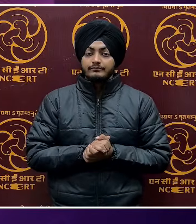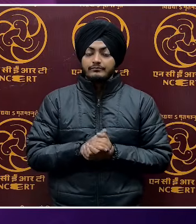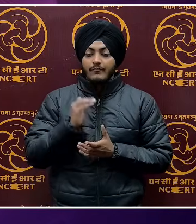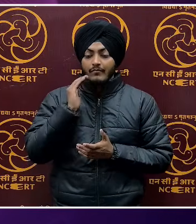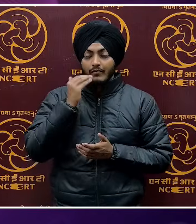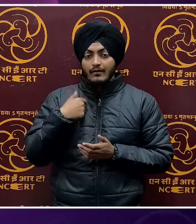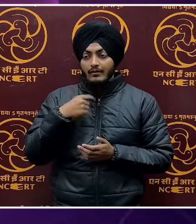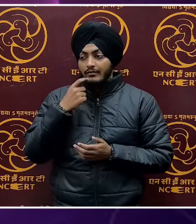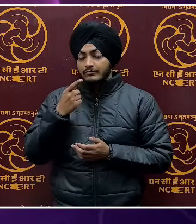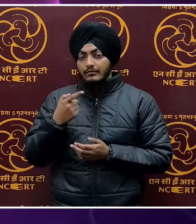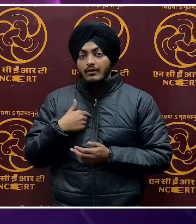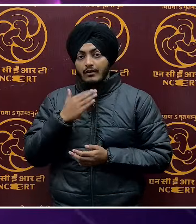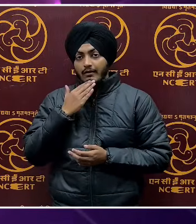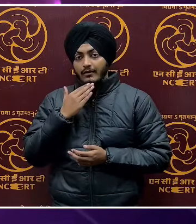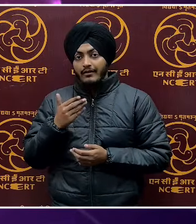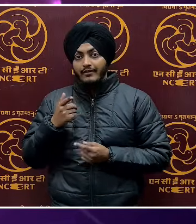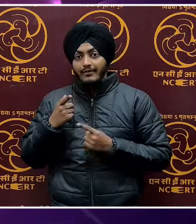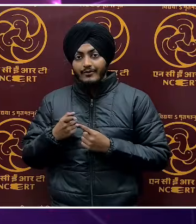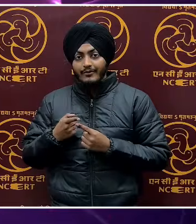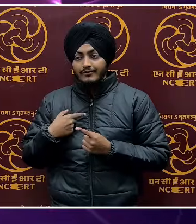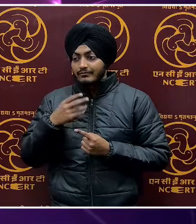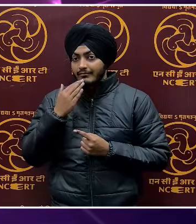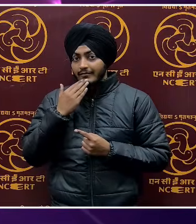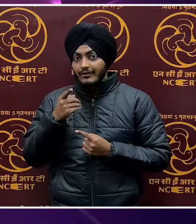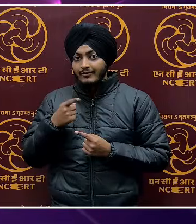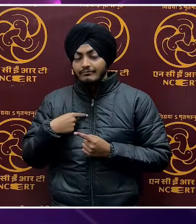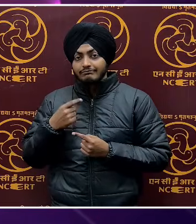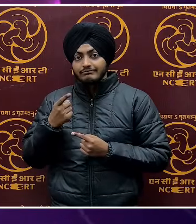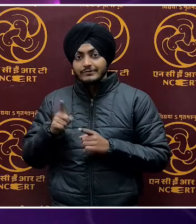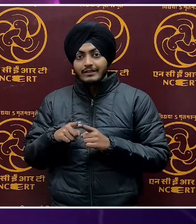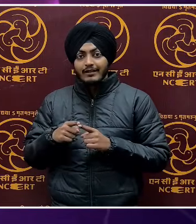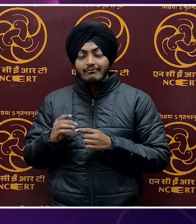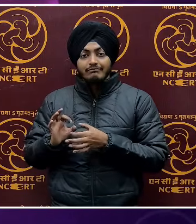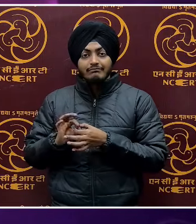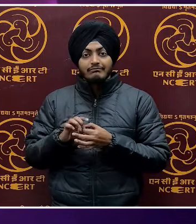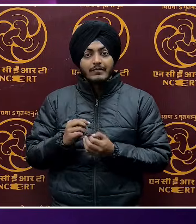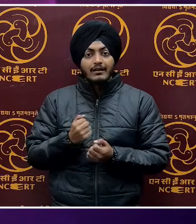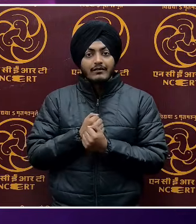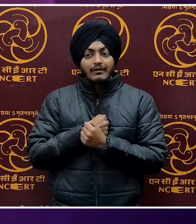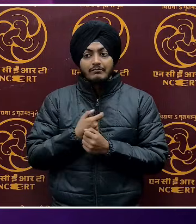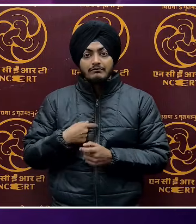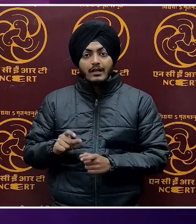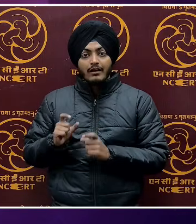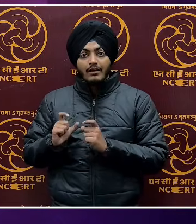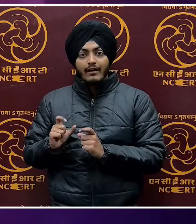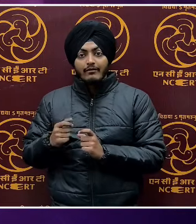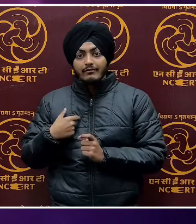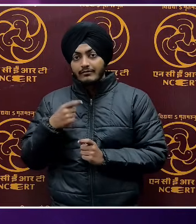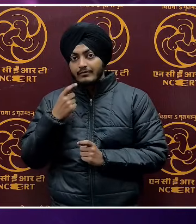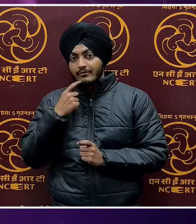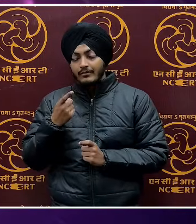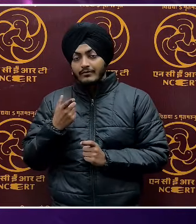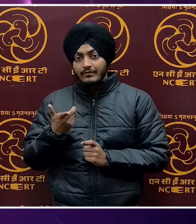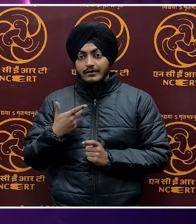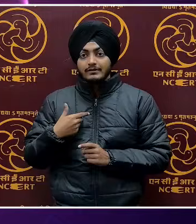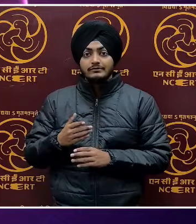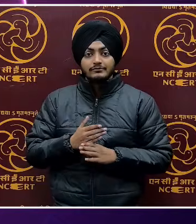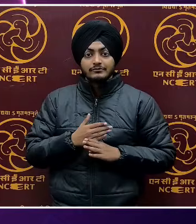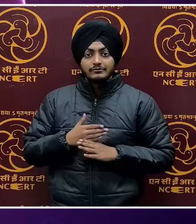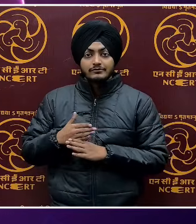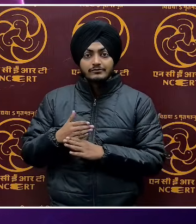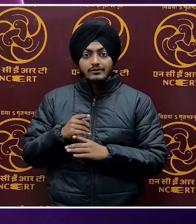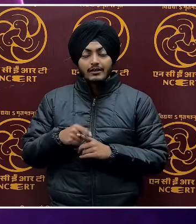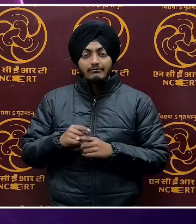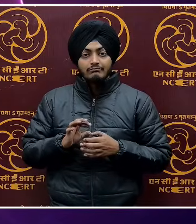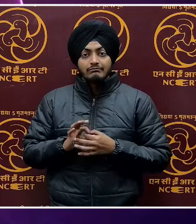thank you to somebody, it's a word of love. When you say, I care for you, caring is a word of love. Sharing is a word